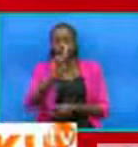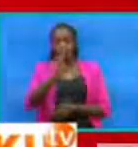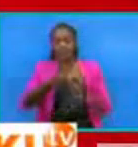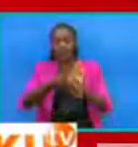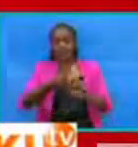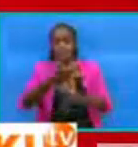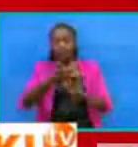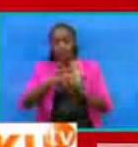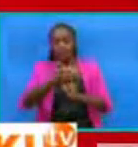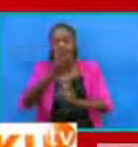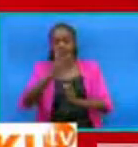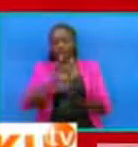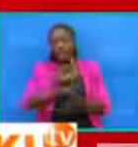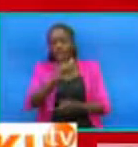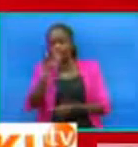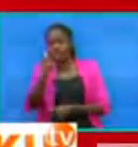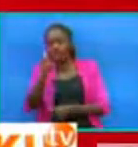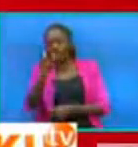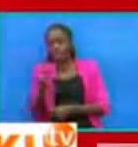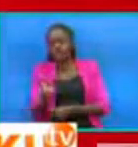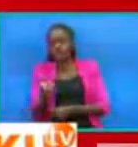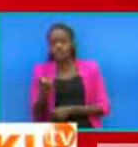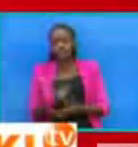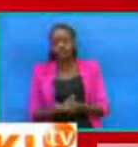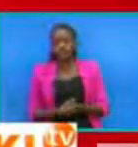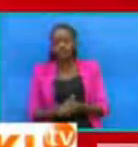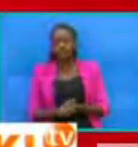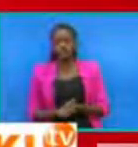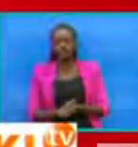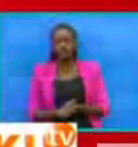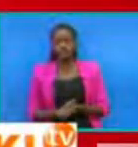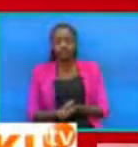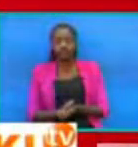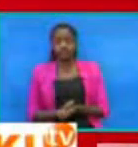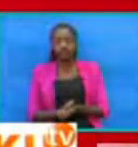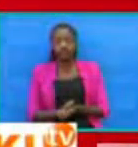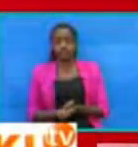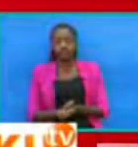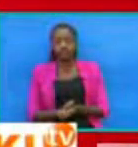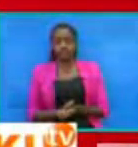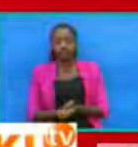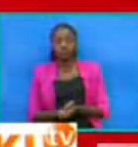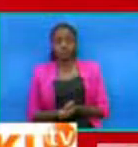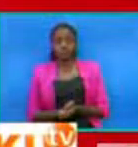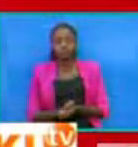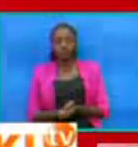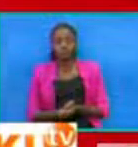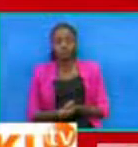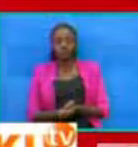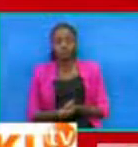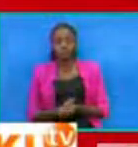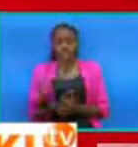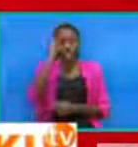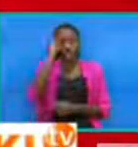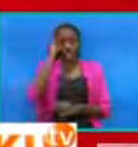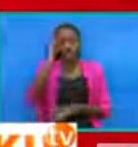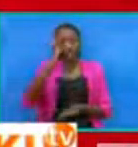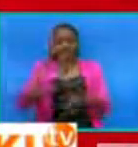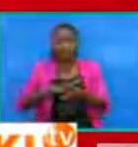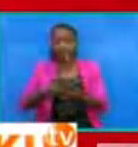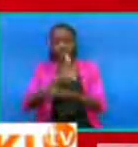earlier than the other person. So in that way, people have been innovative to use